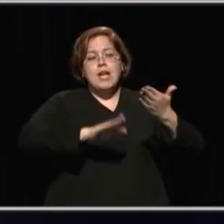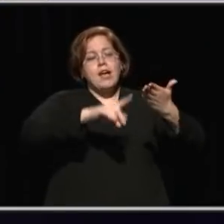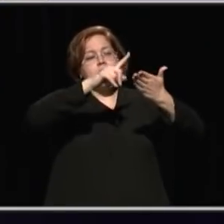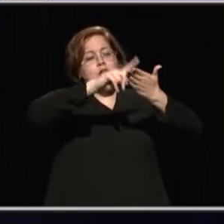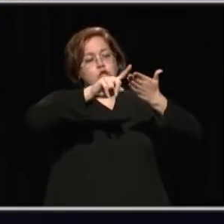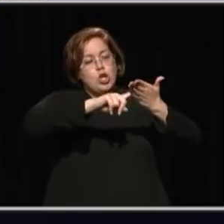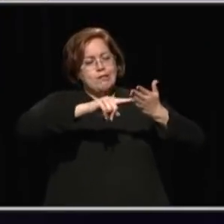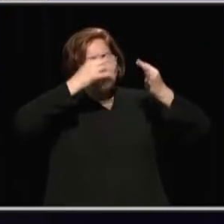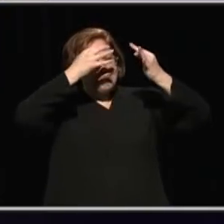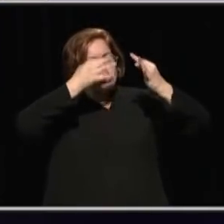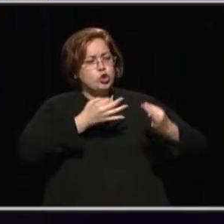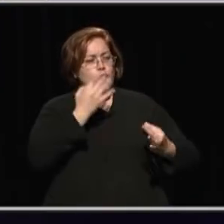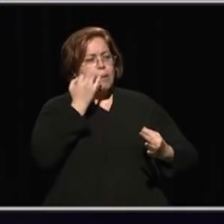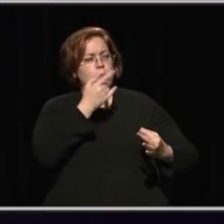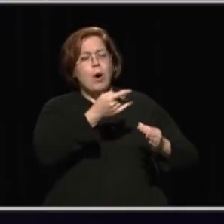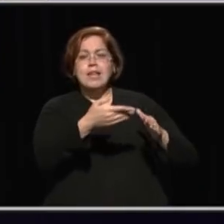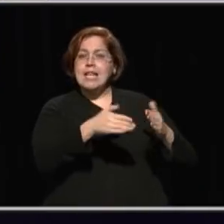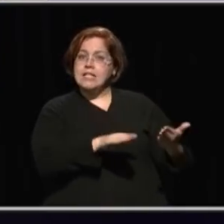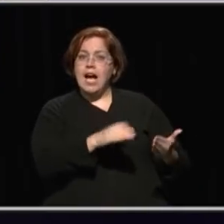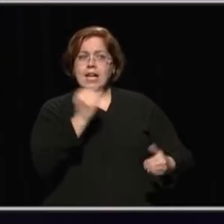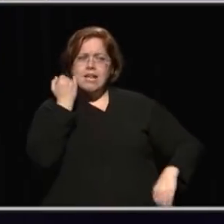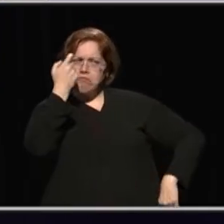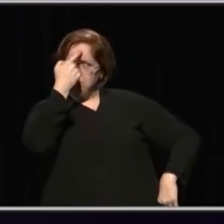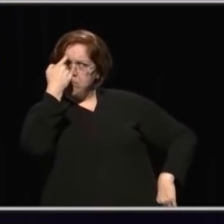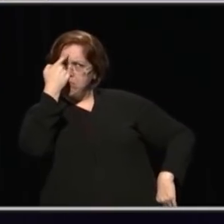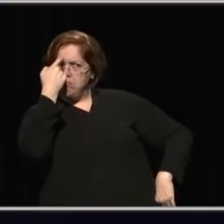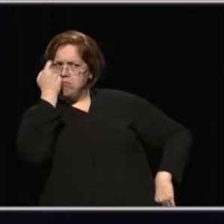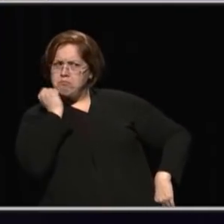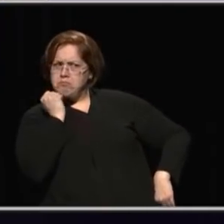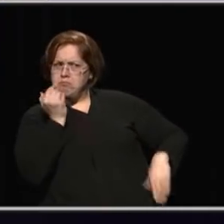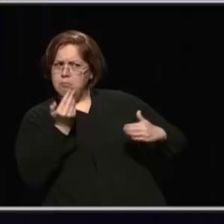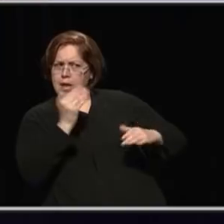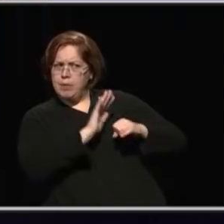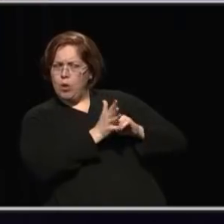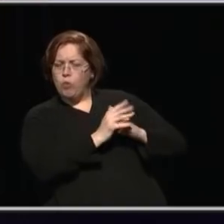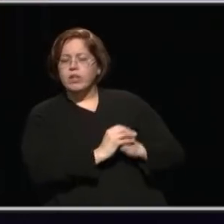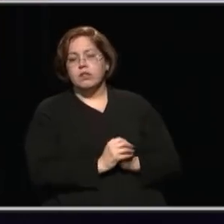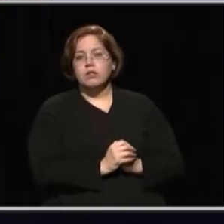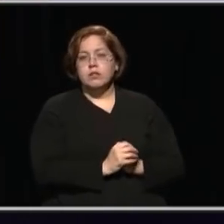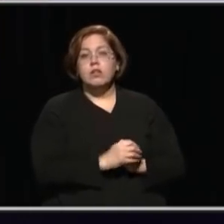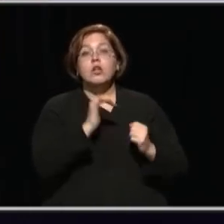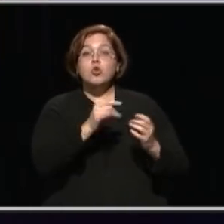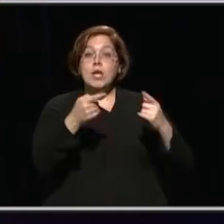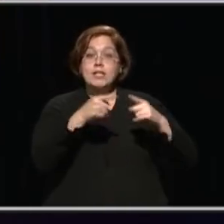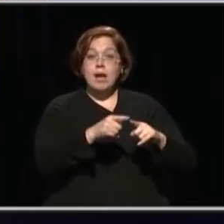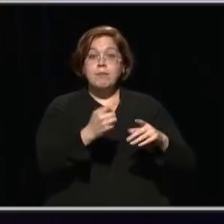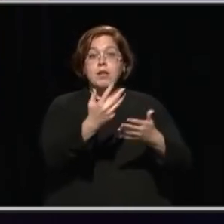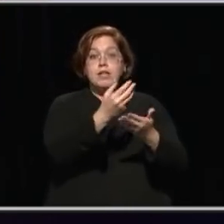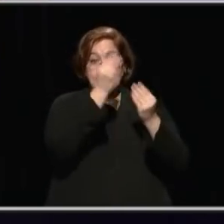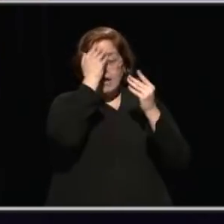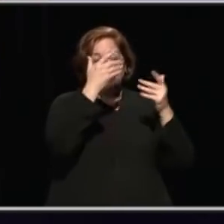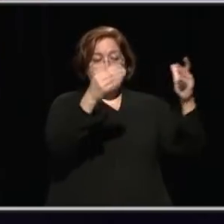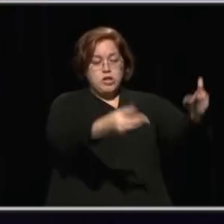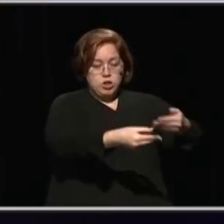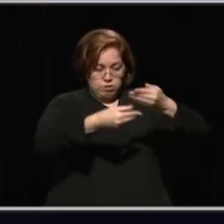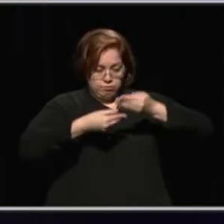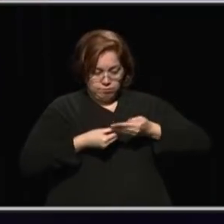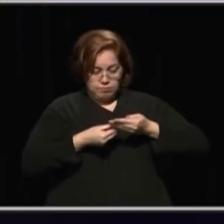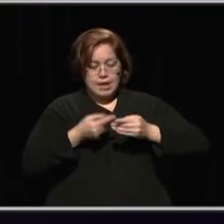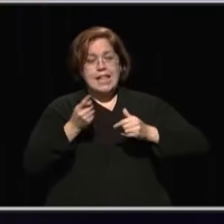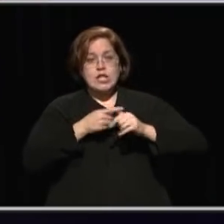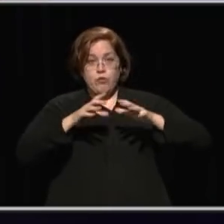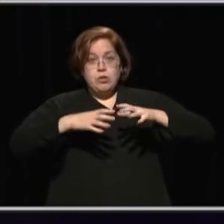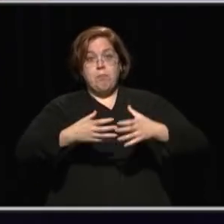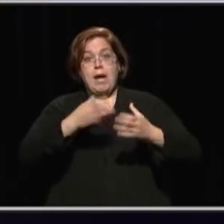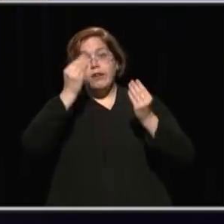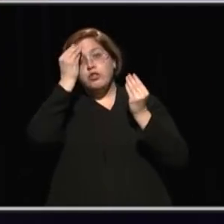to determine cause of death if there's a suspicion of COVID-19. And so we are doing that. We're getting that data back. And this first batch of